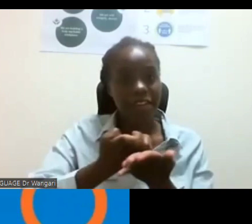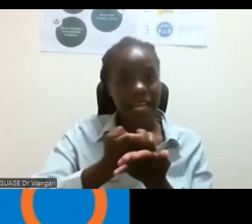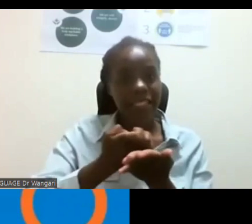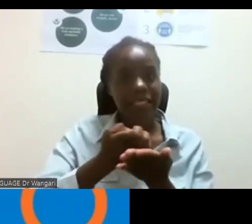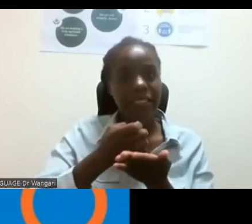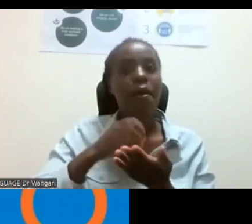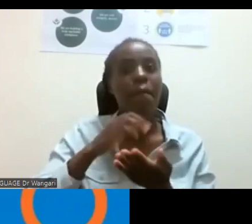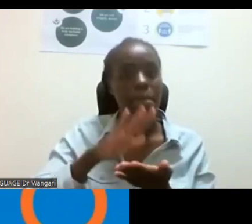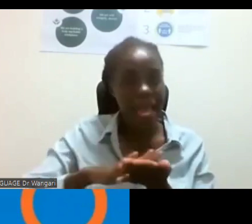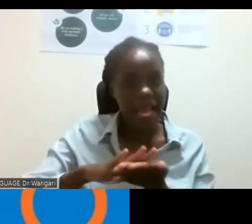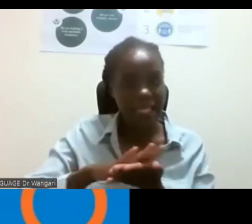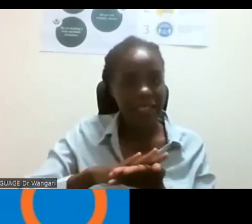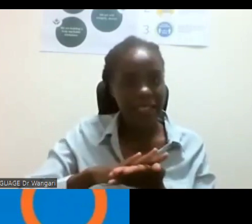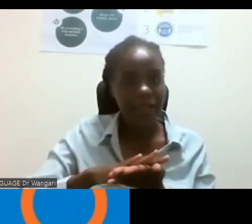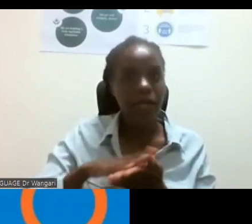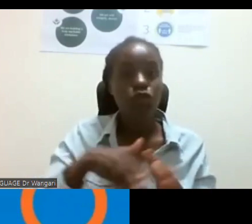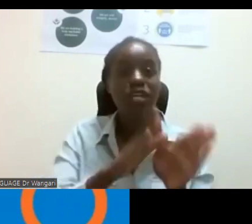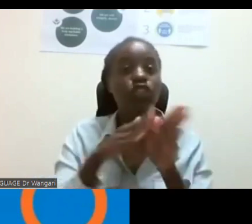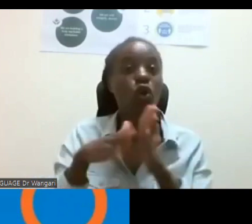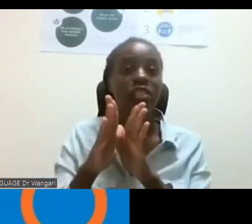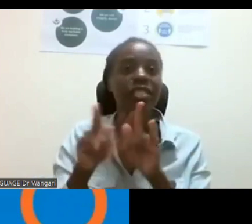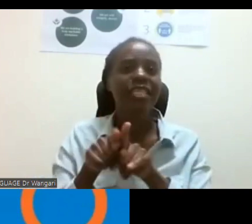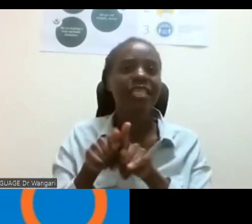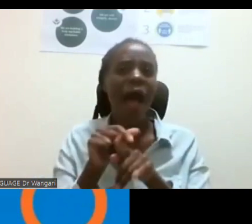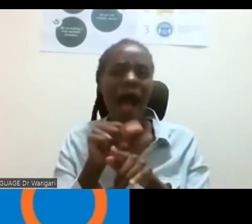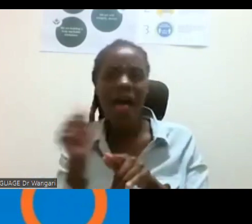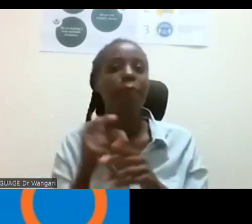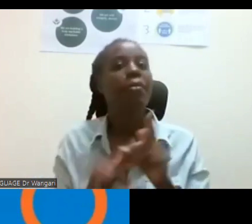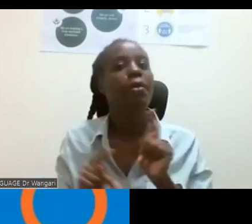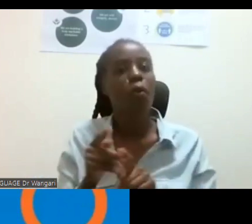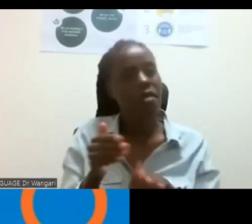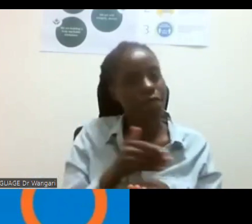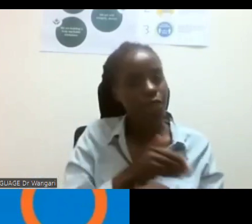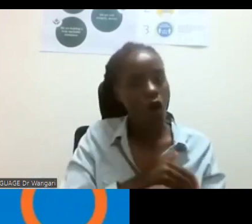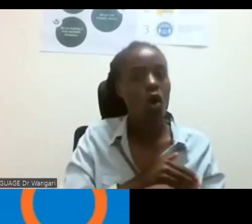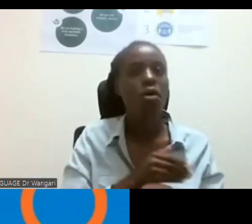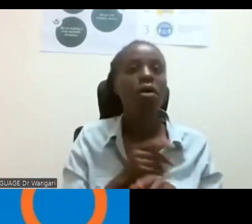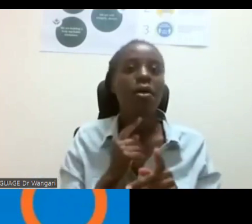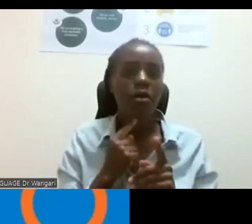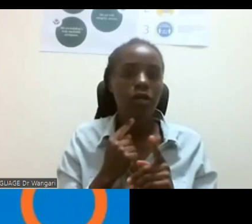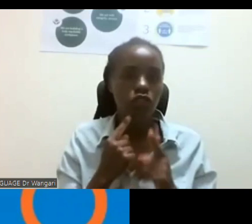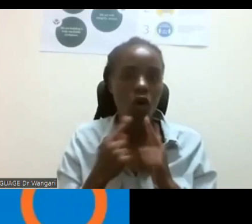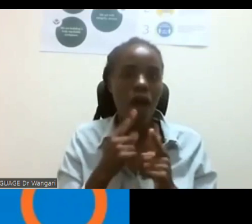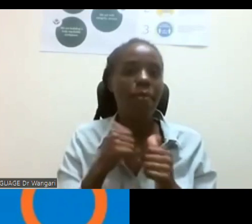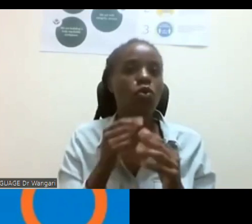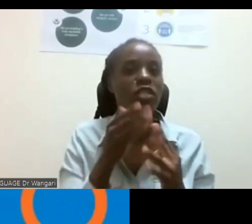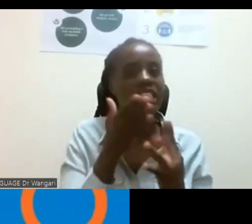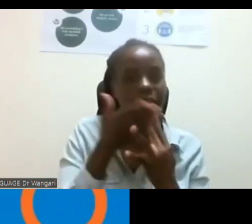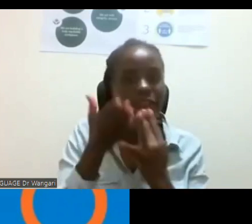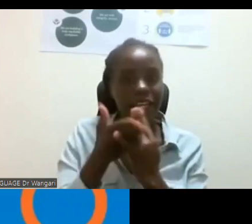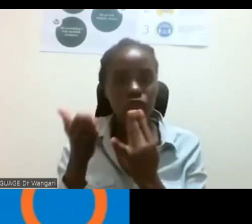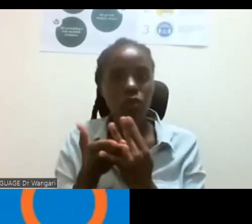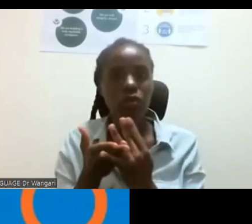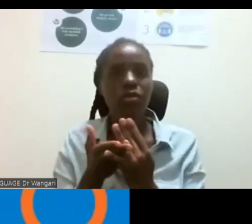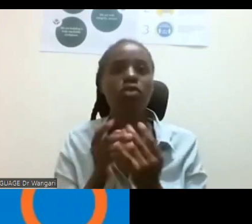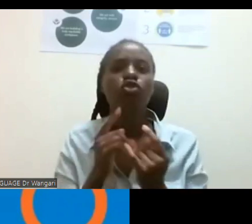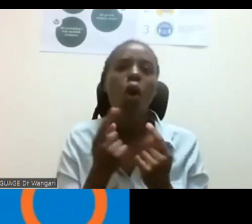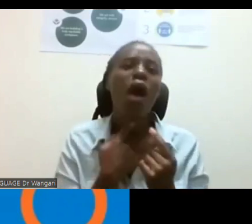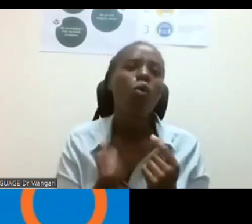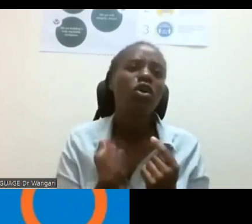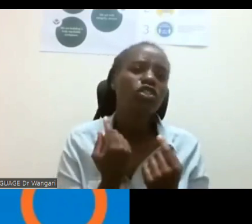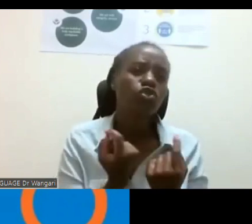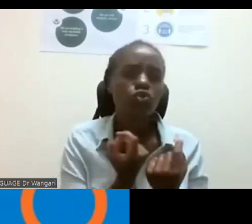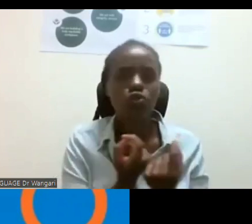some of these have already been mentioned in some of the previous interventions, but I want to highlight a few of these because